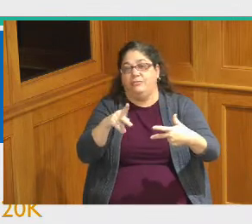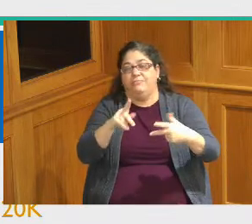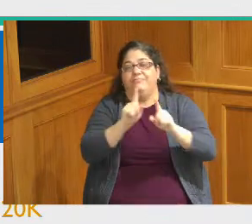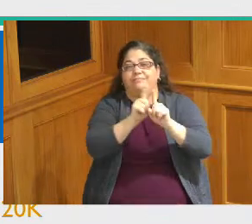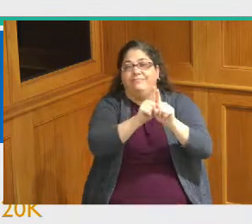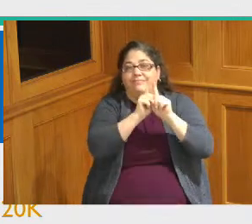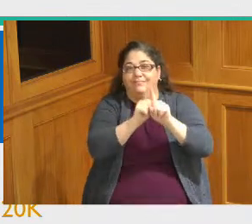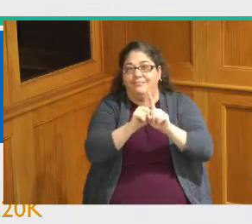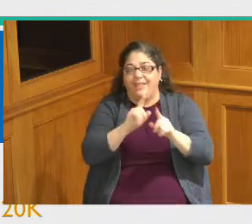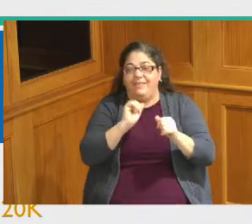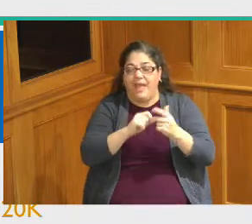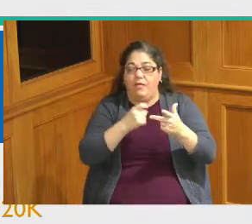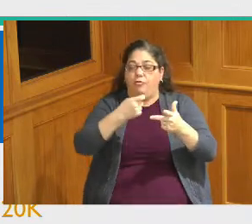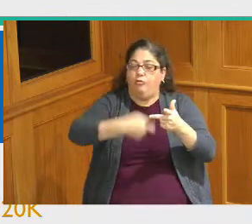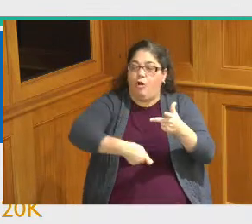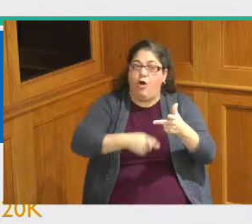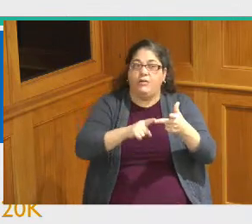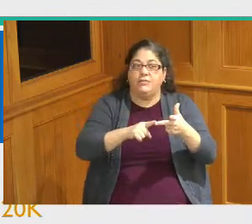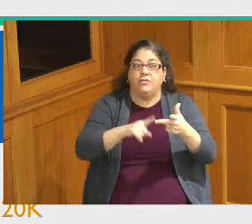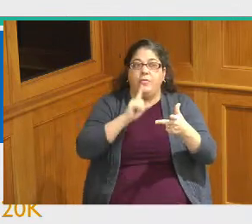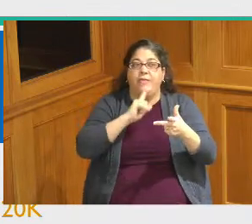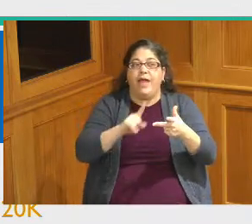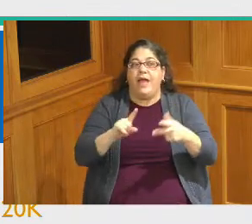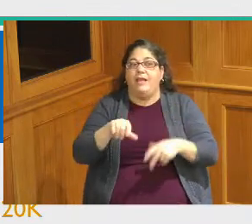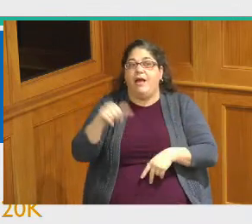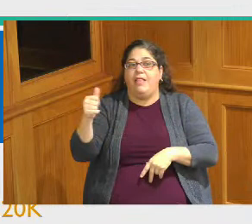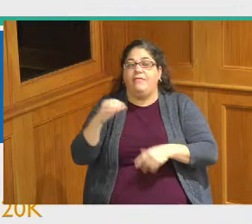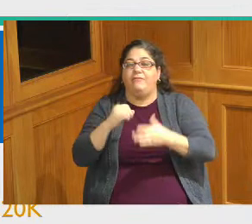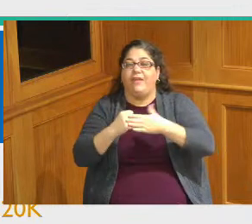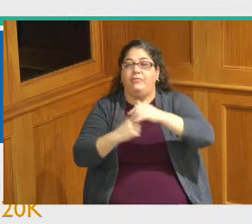of that is being picked up by the Season Good Foundation,